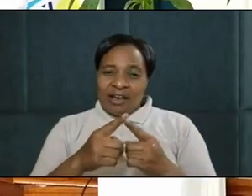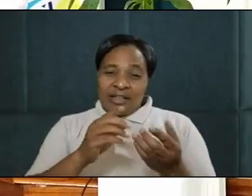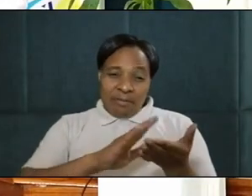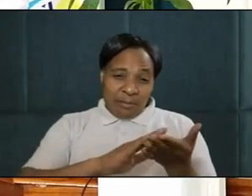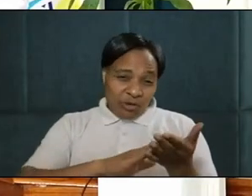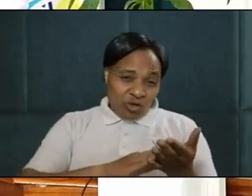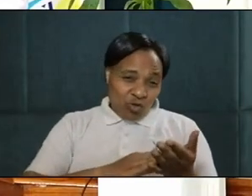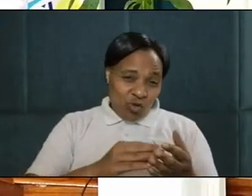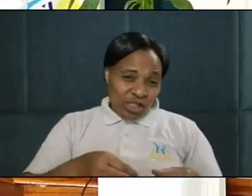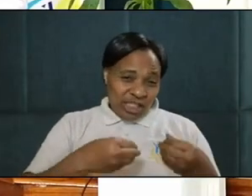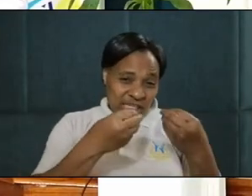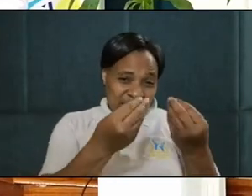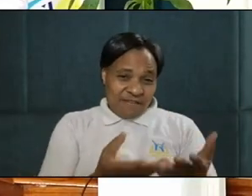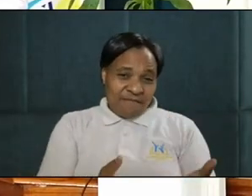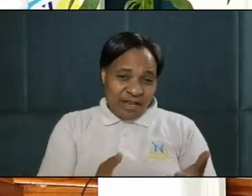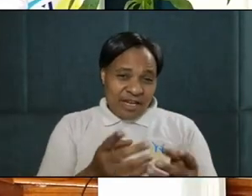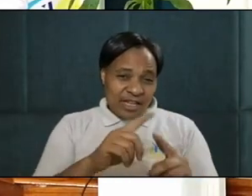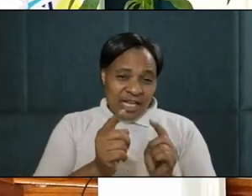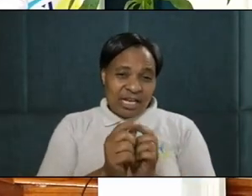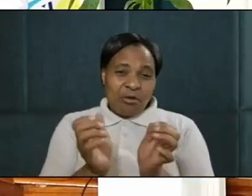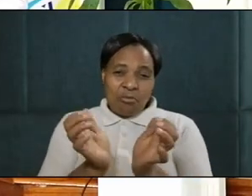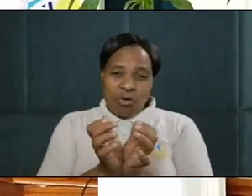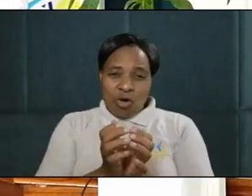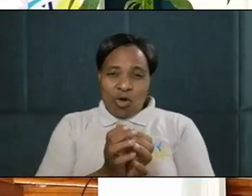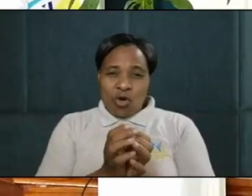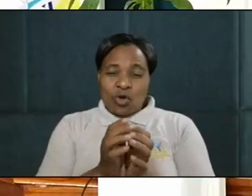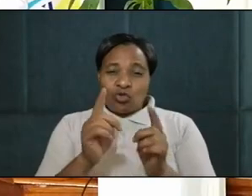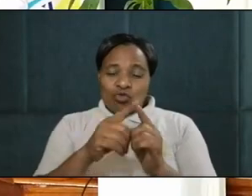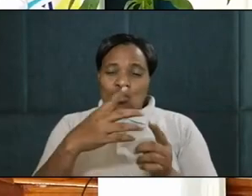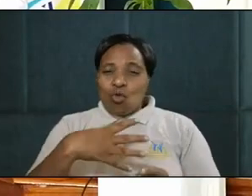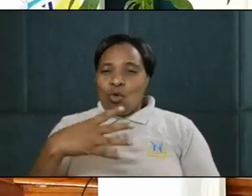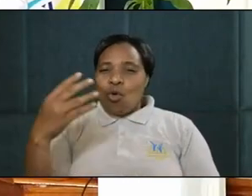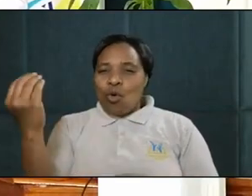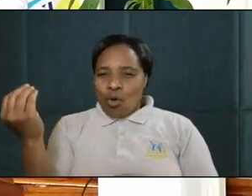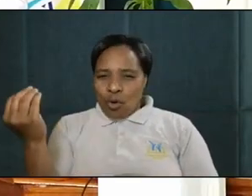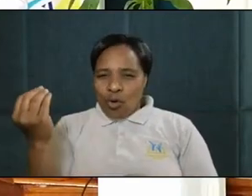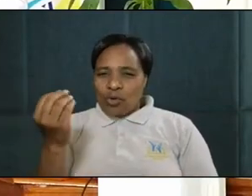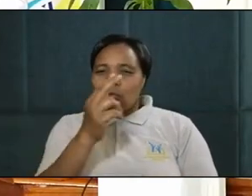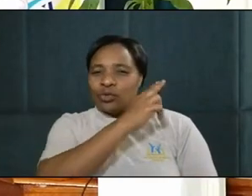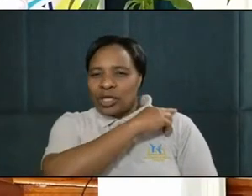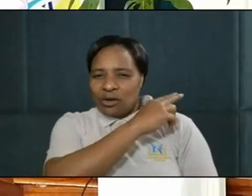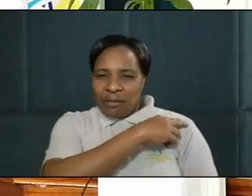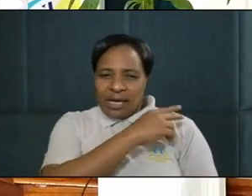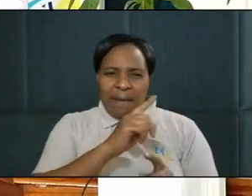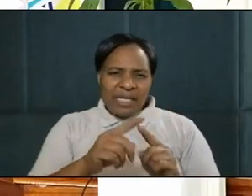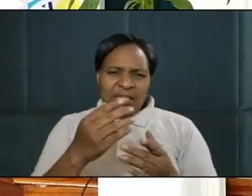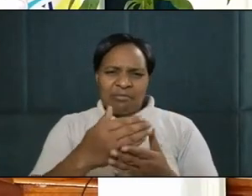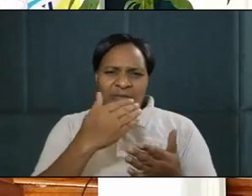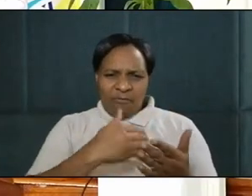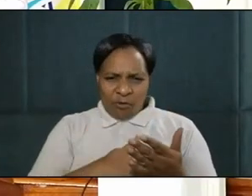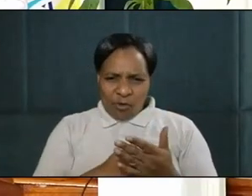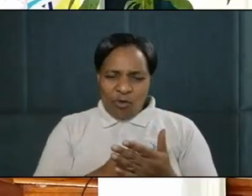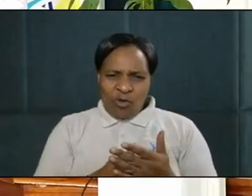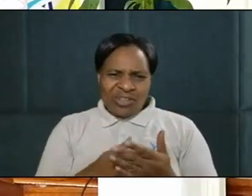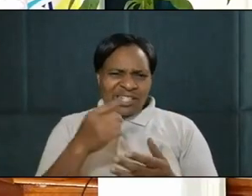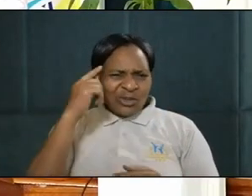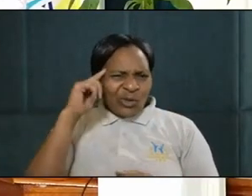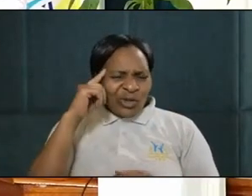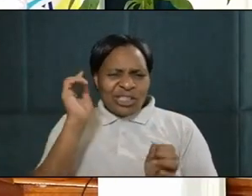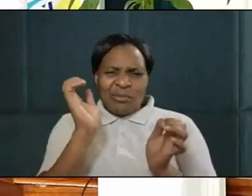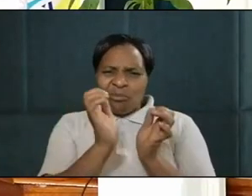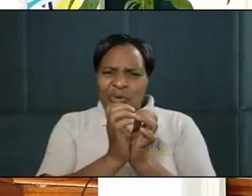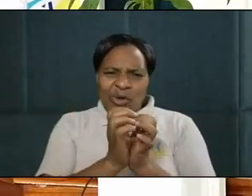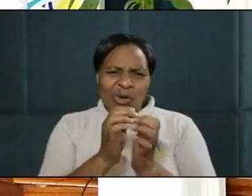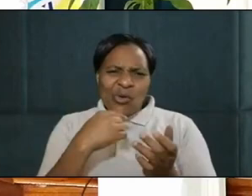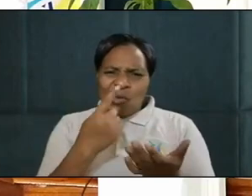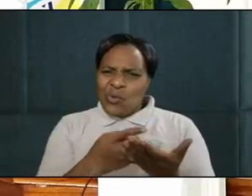granted. And then Paul spoke to the commander, but before, they thought that Paul was an